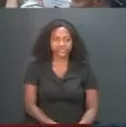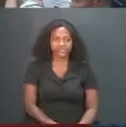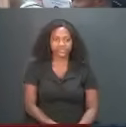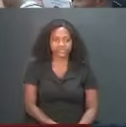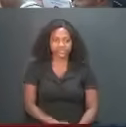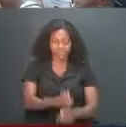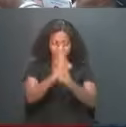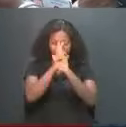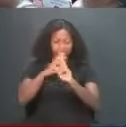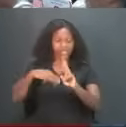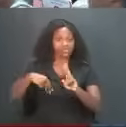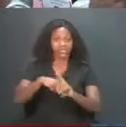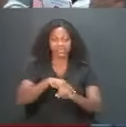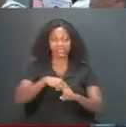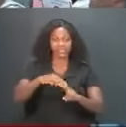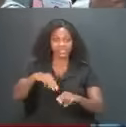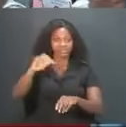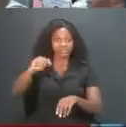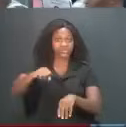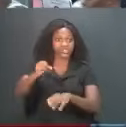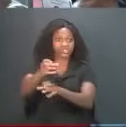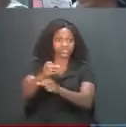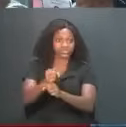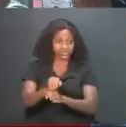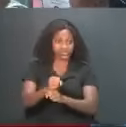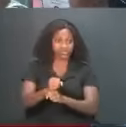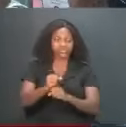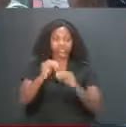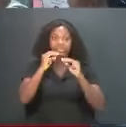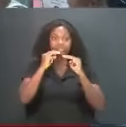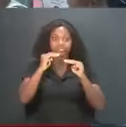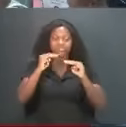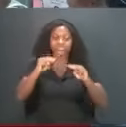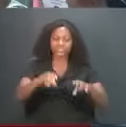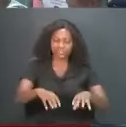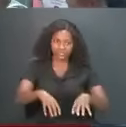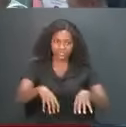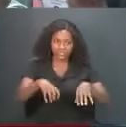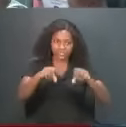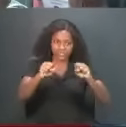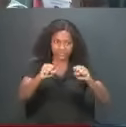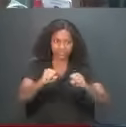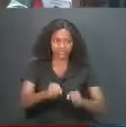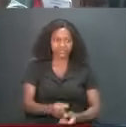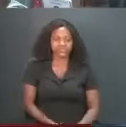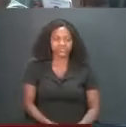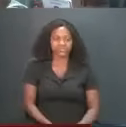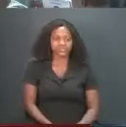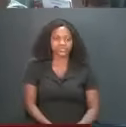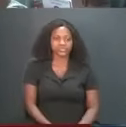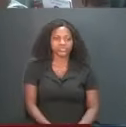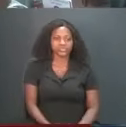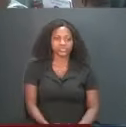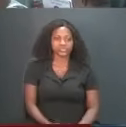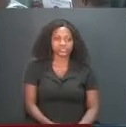Honorable members, the ayes have it. The motion is accordingly adopted.